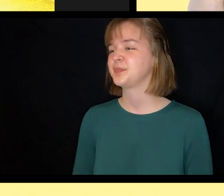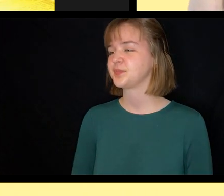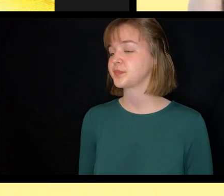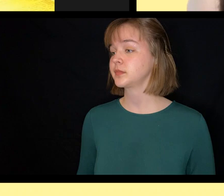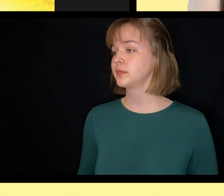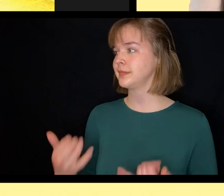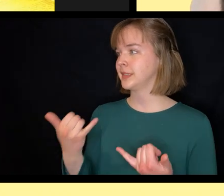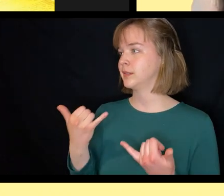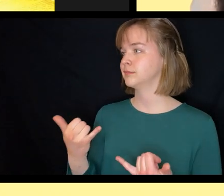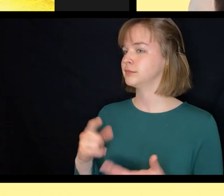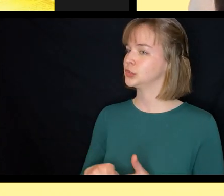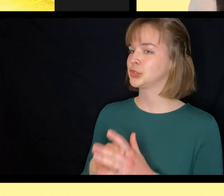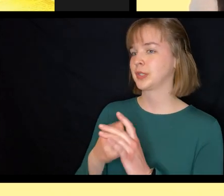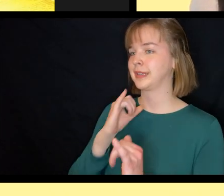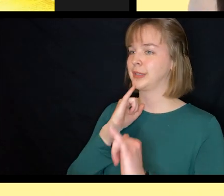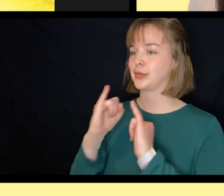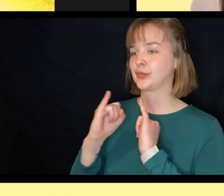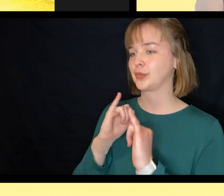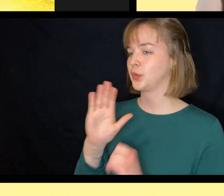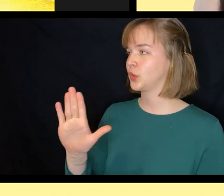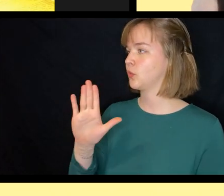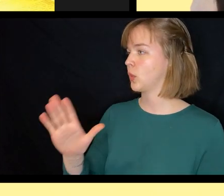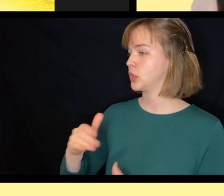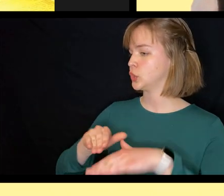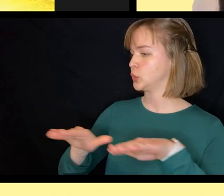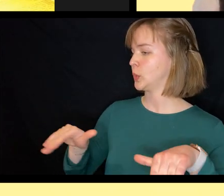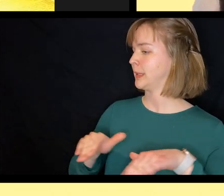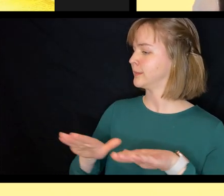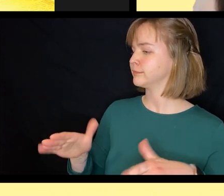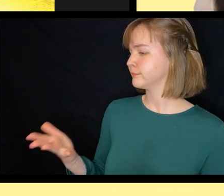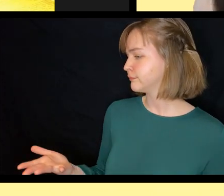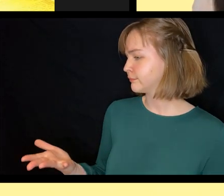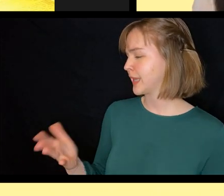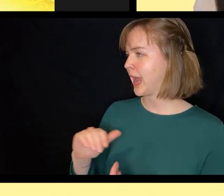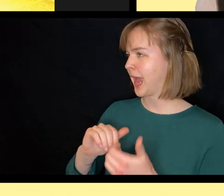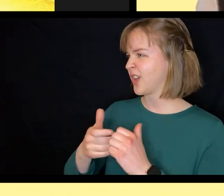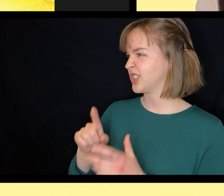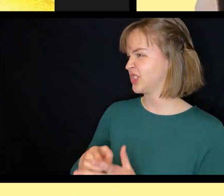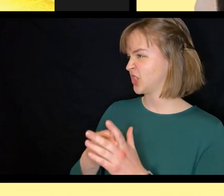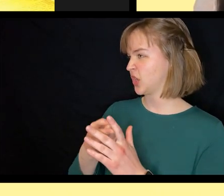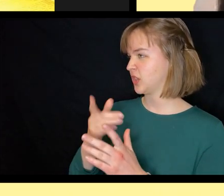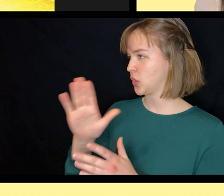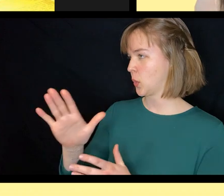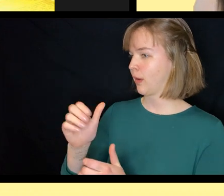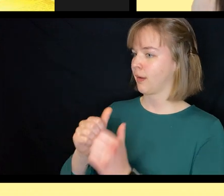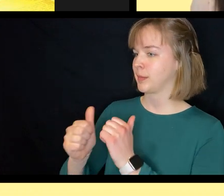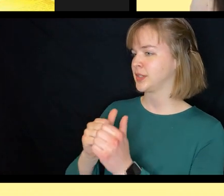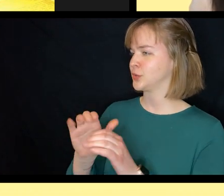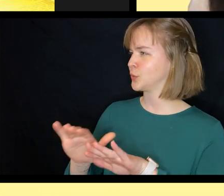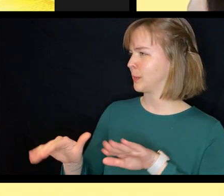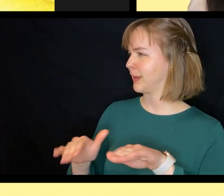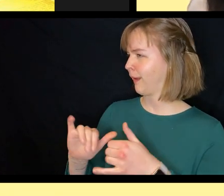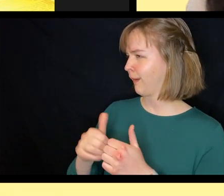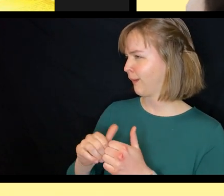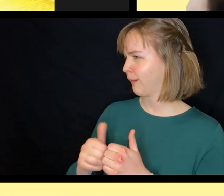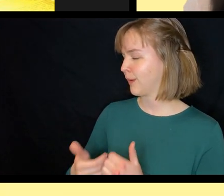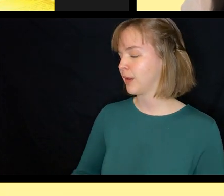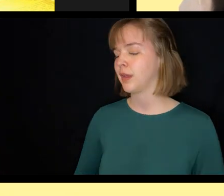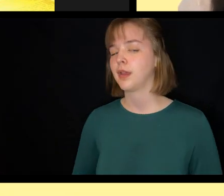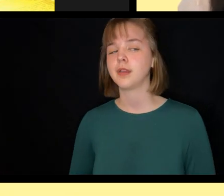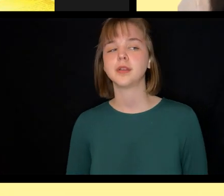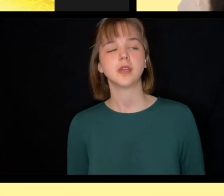definitely. Awesome. Well, let's kind of jump into what you do. Why swimming? How did this become your thing?